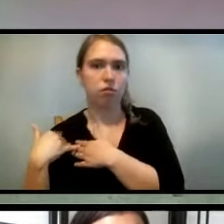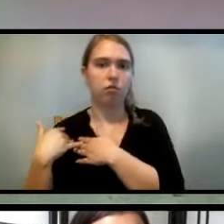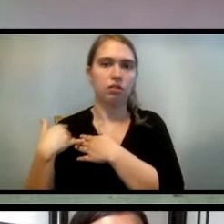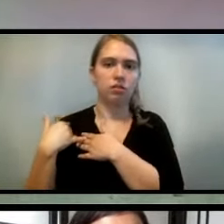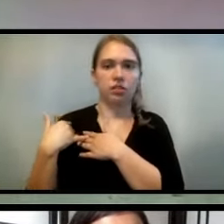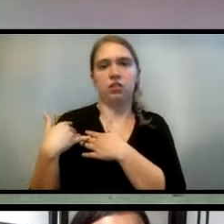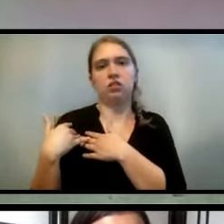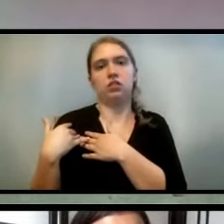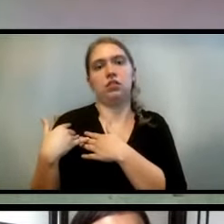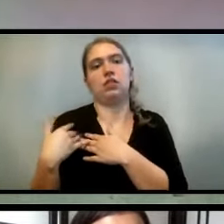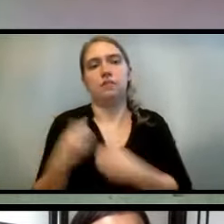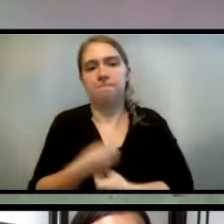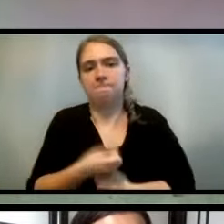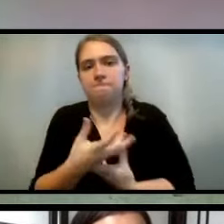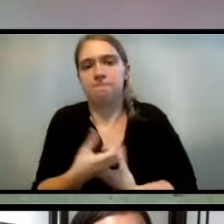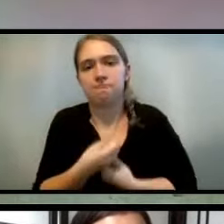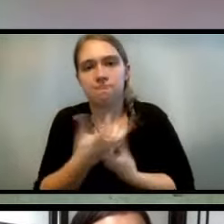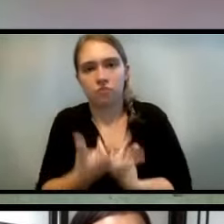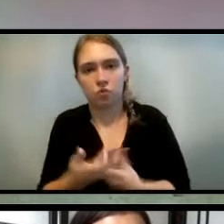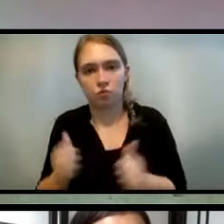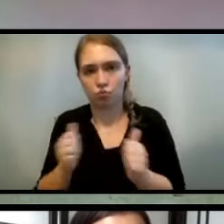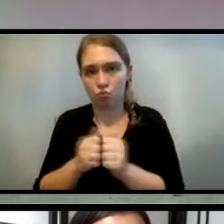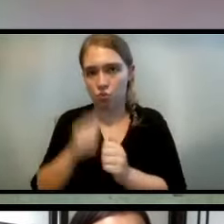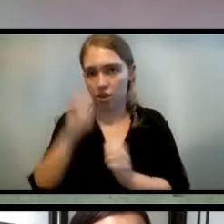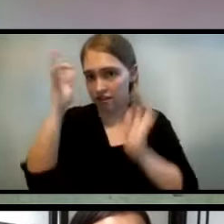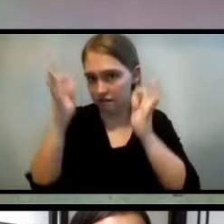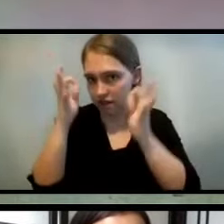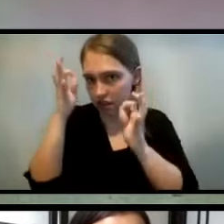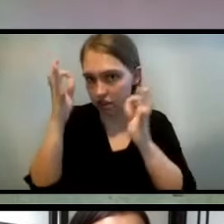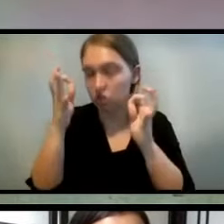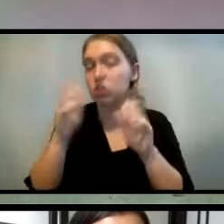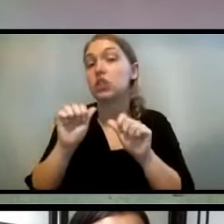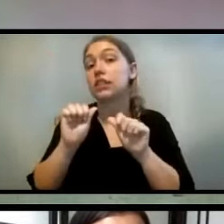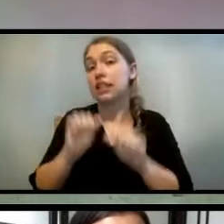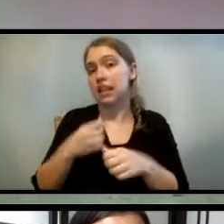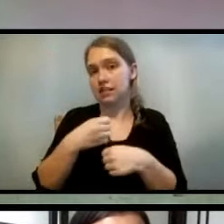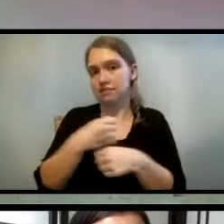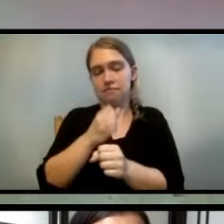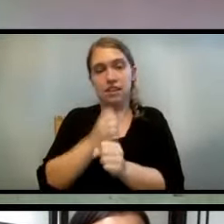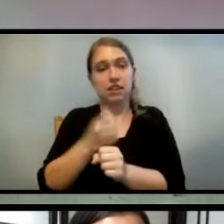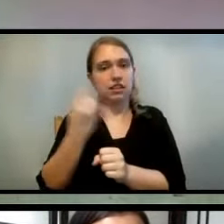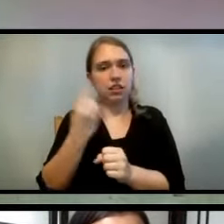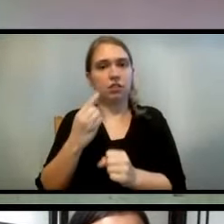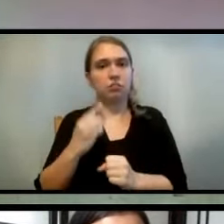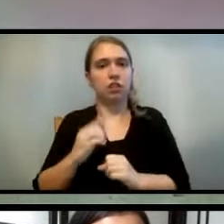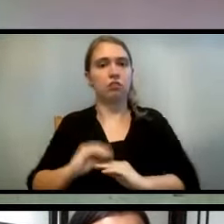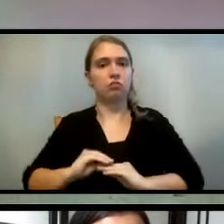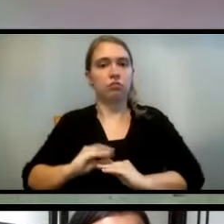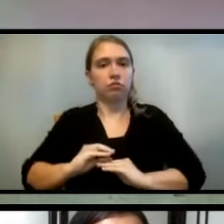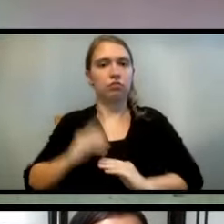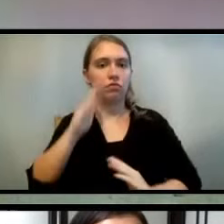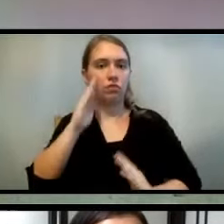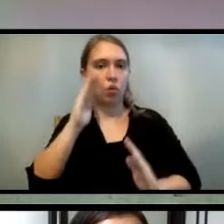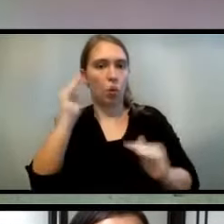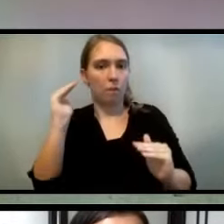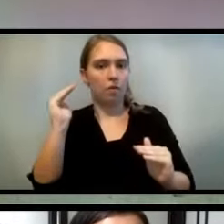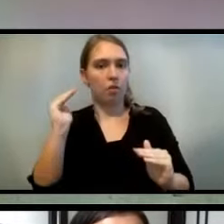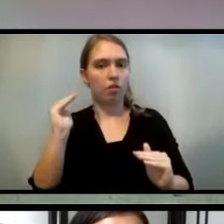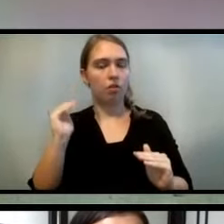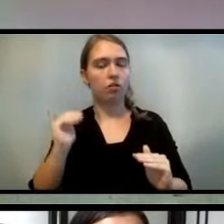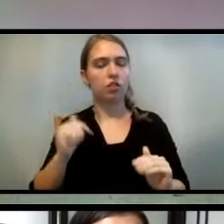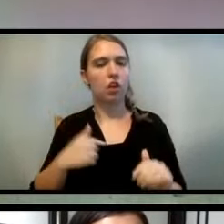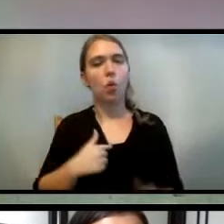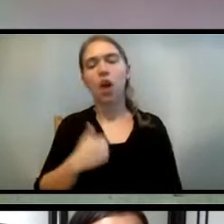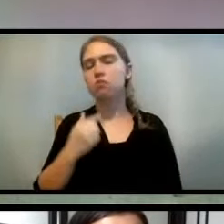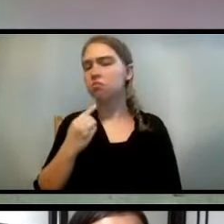fiction, sometimes that can create something very hopeful. And so I would say